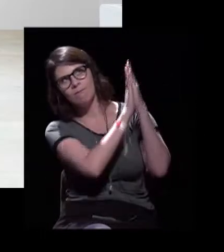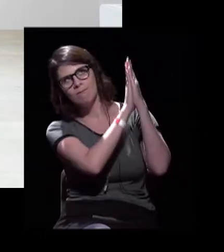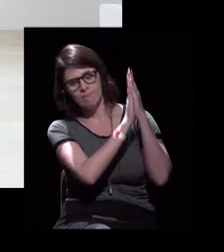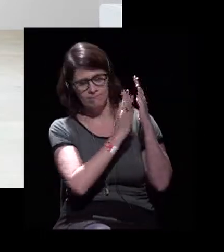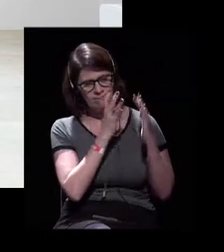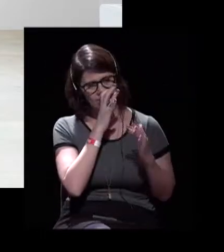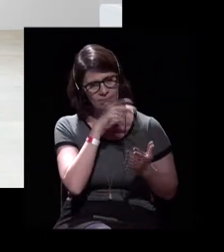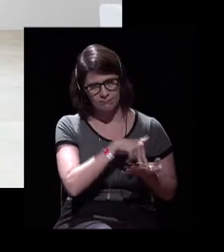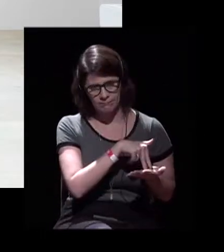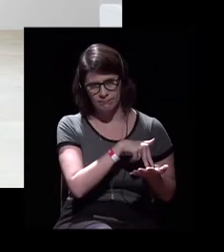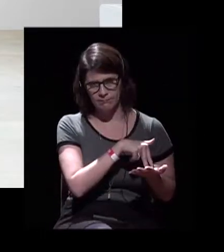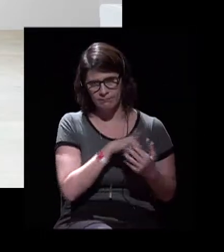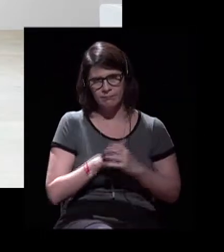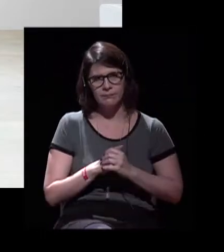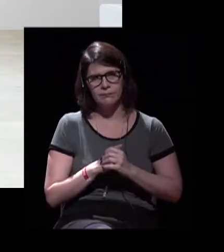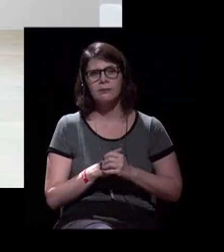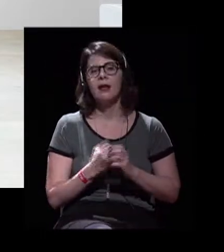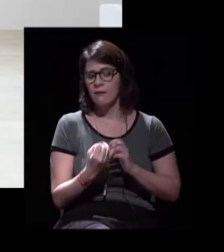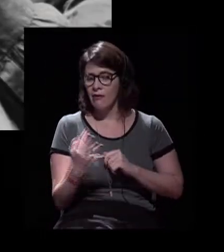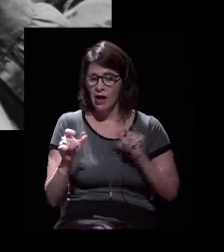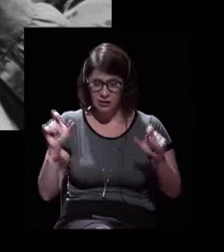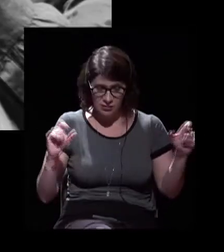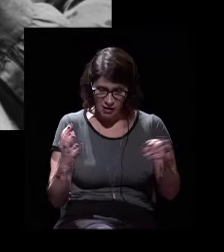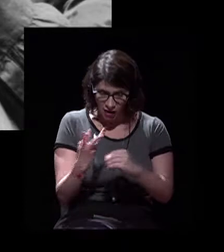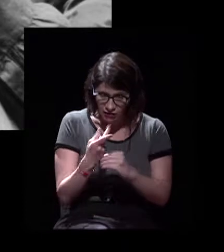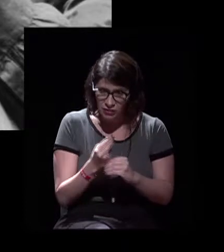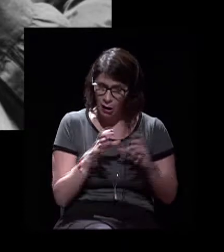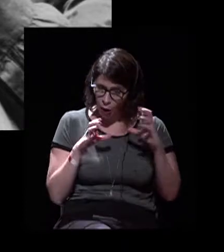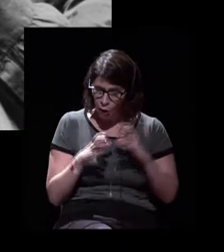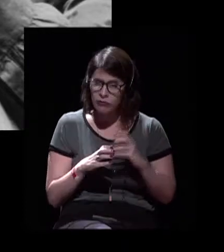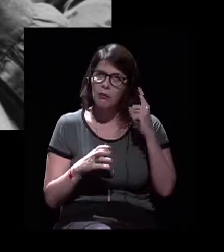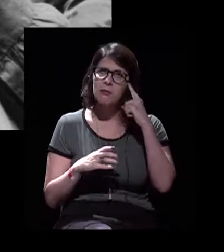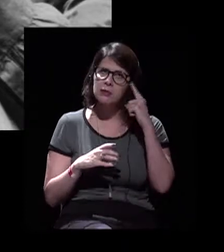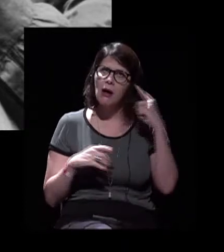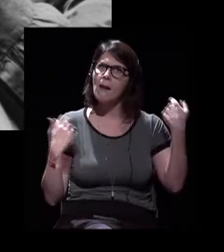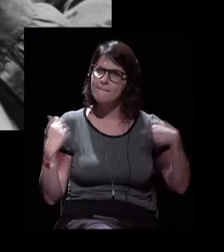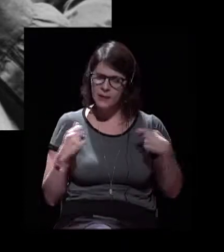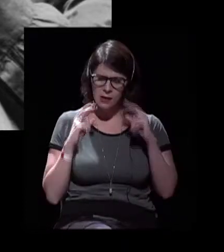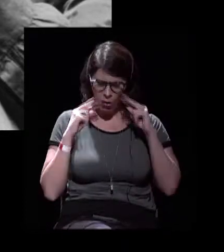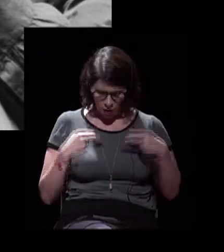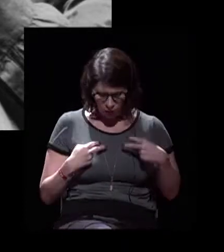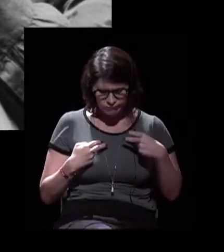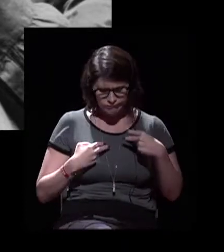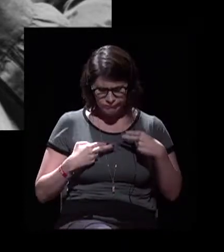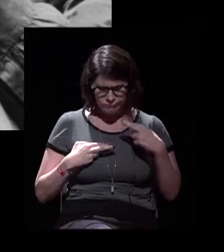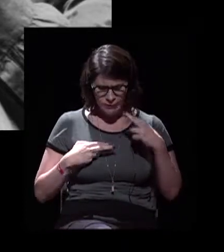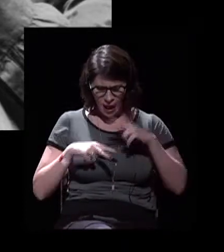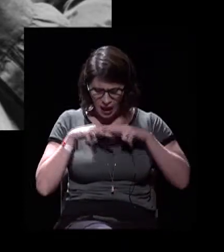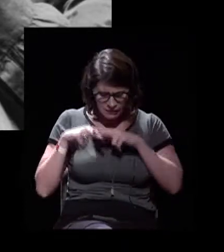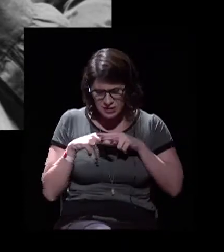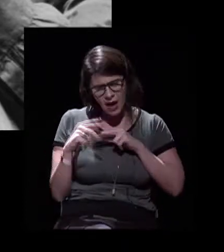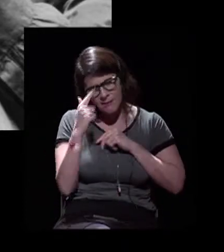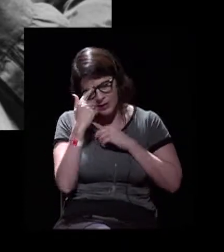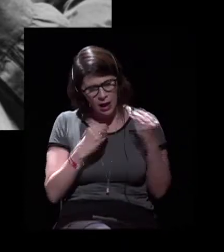in this exhibition, it was essential to rethink themselves in the context of these discussions around underdevelopment, as not only did